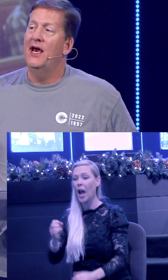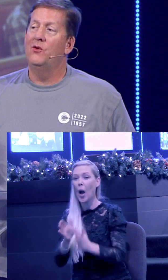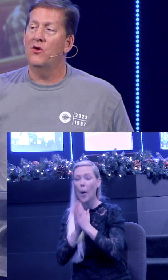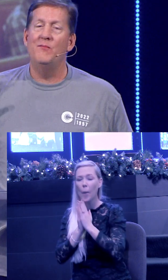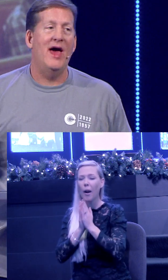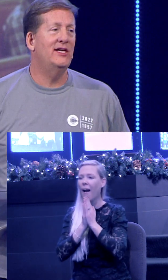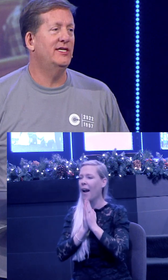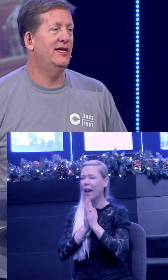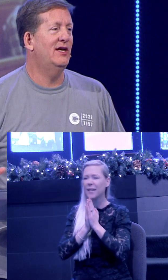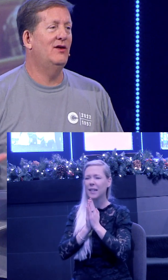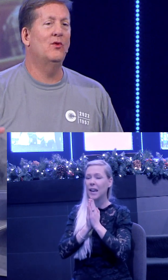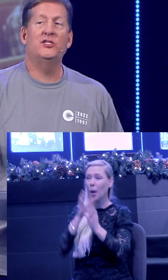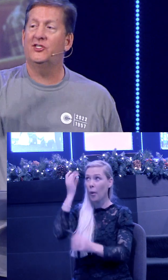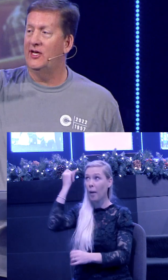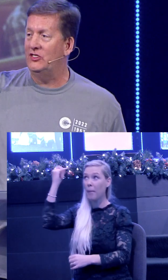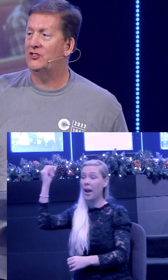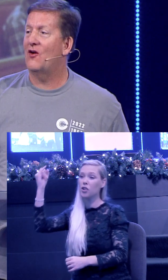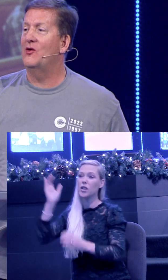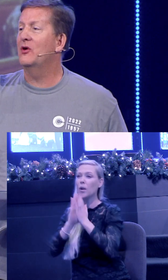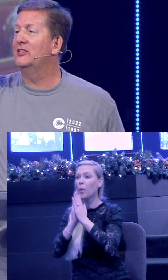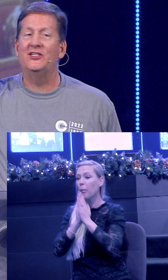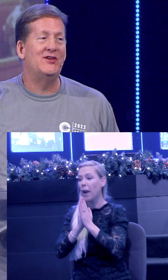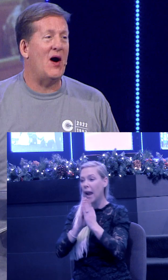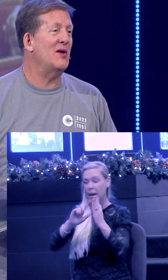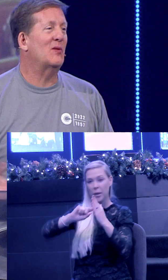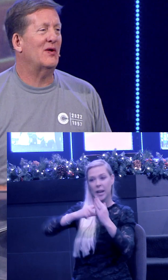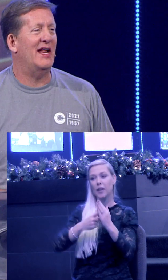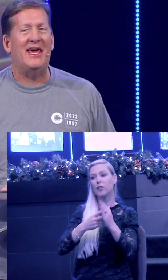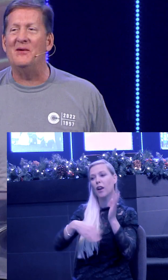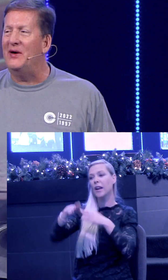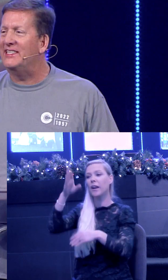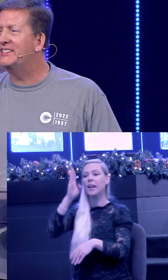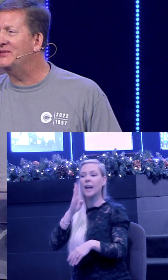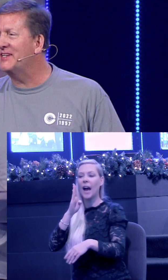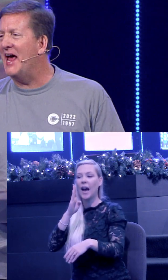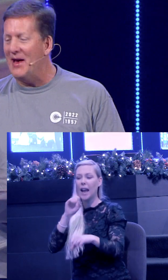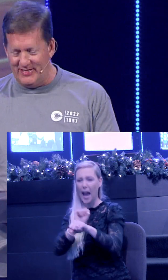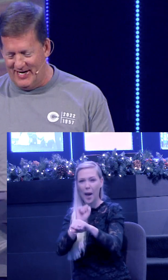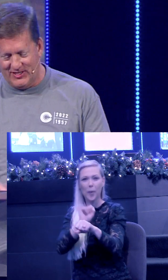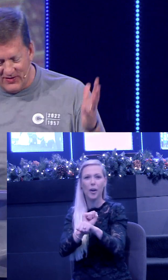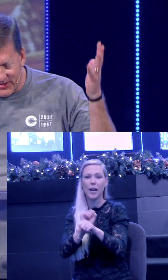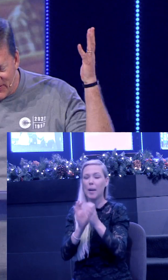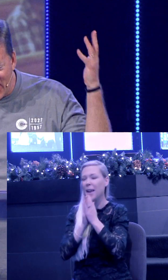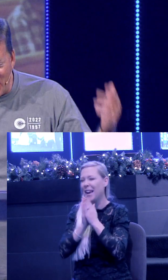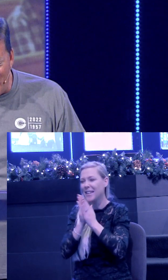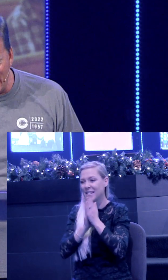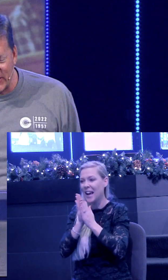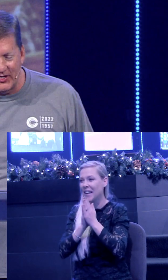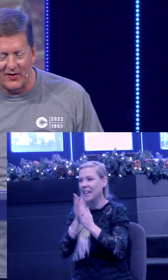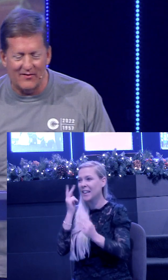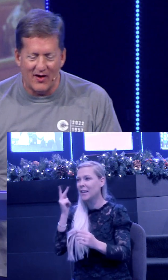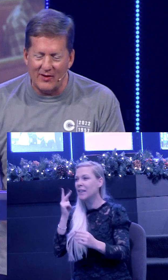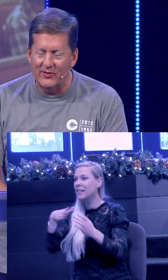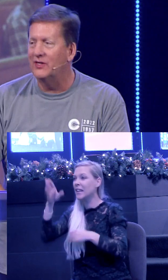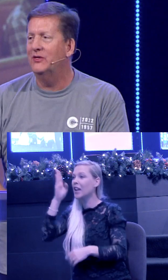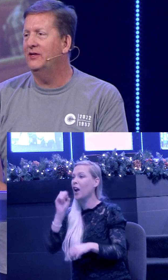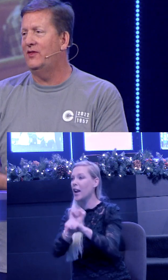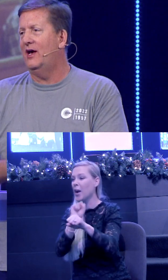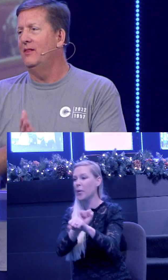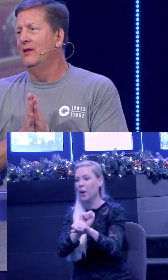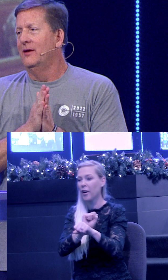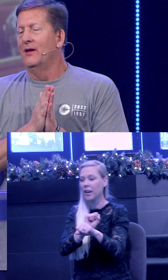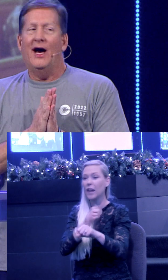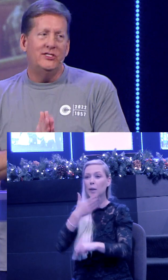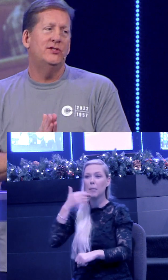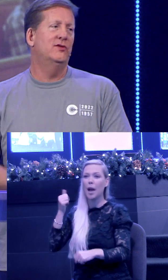asking and we're imagining and we're just getting started. And we're going to see God at work. And I can't wait to see what's going to happen next year. It's going to be our best year ever. I really believe